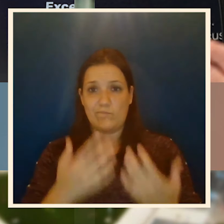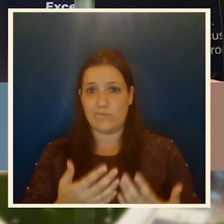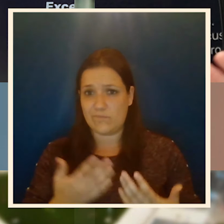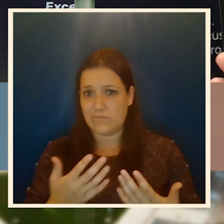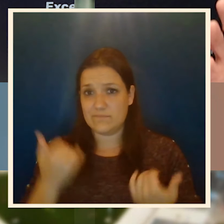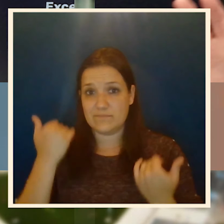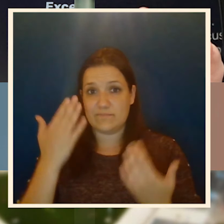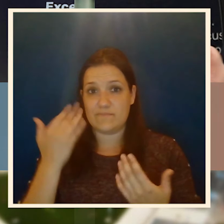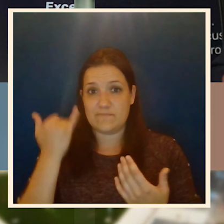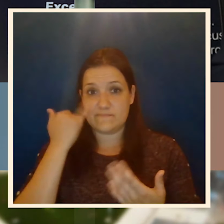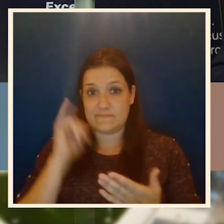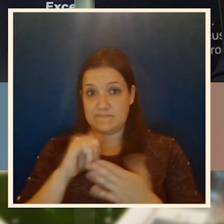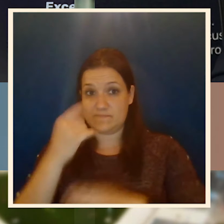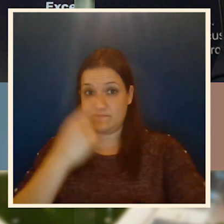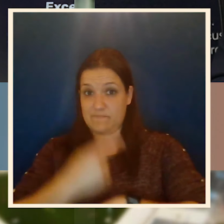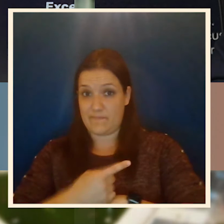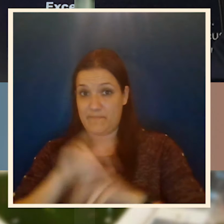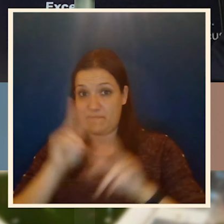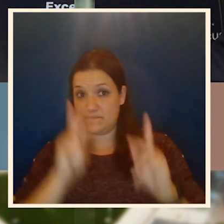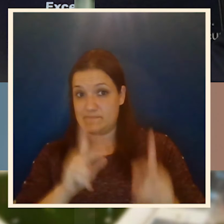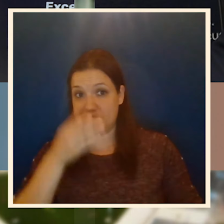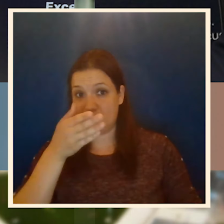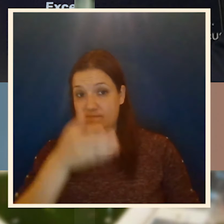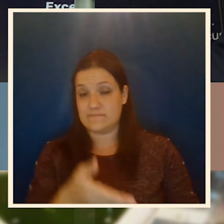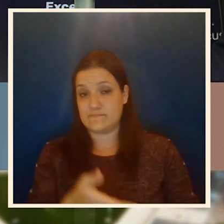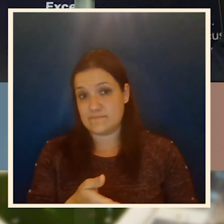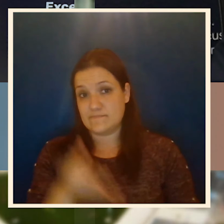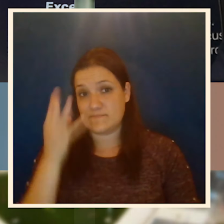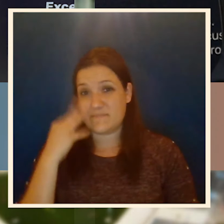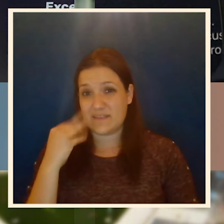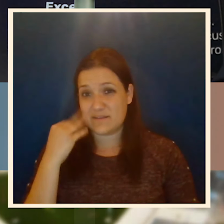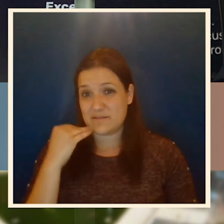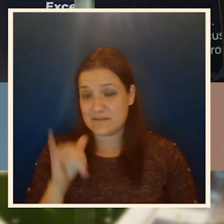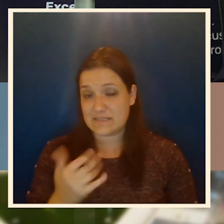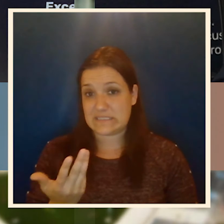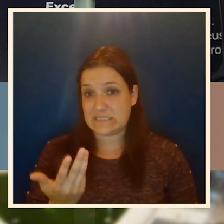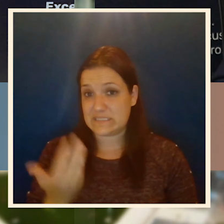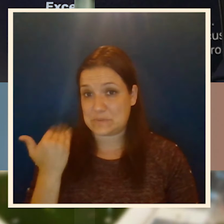I don't know if that's the day that this person experienced, but